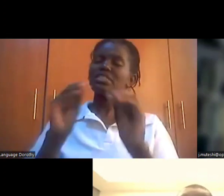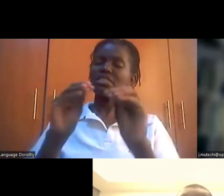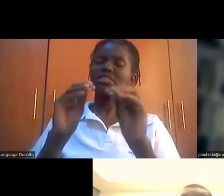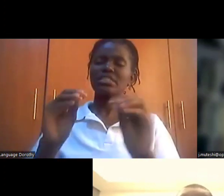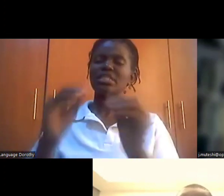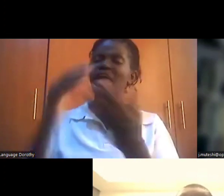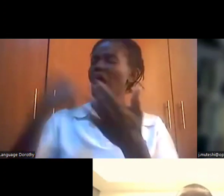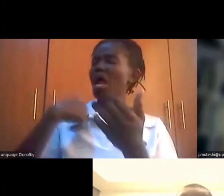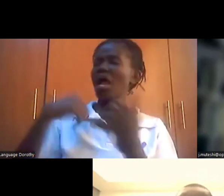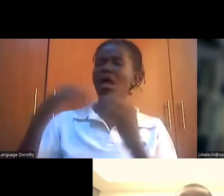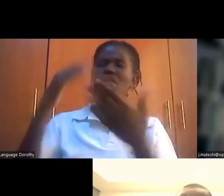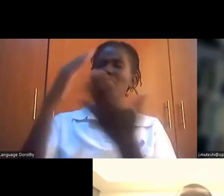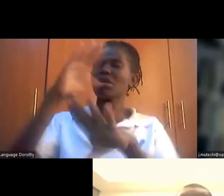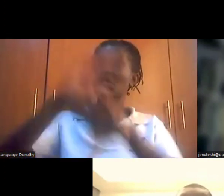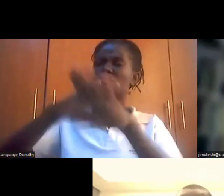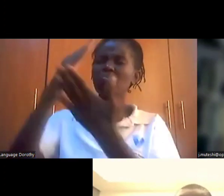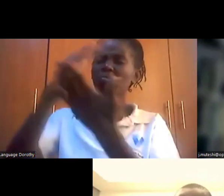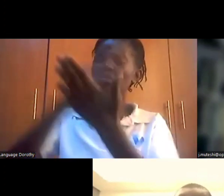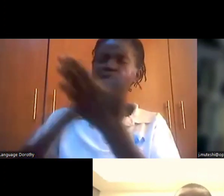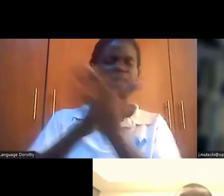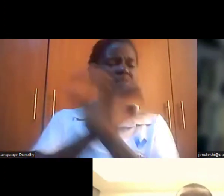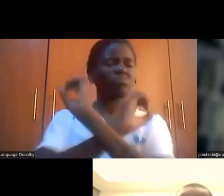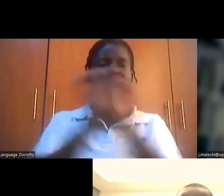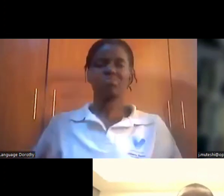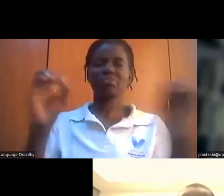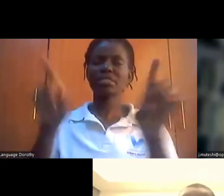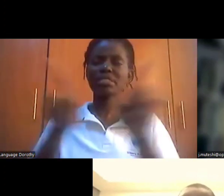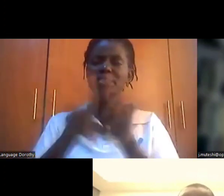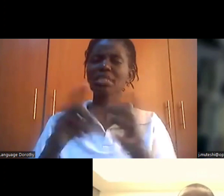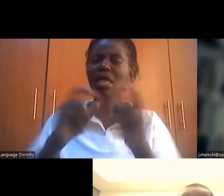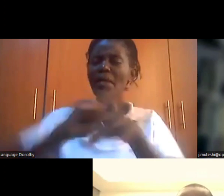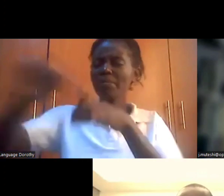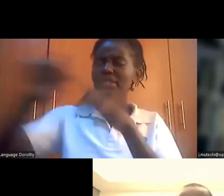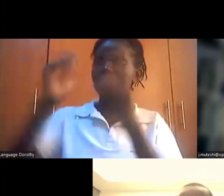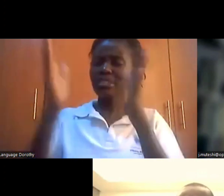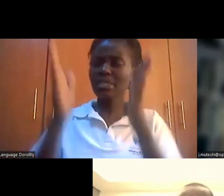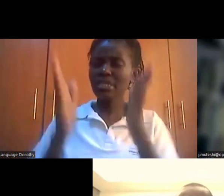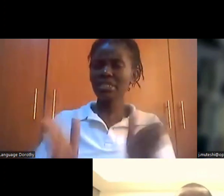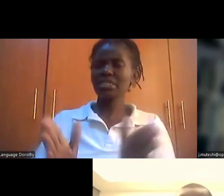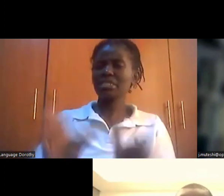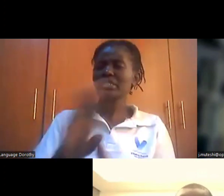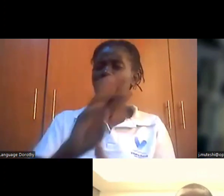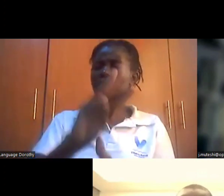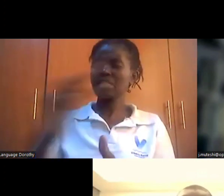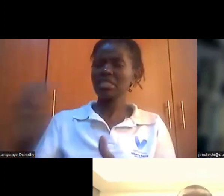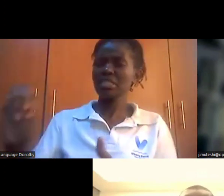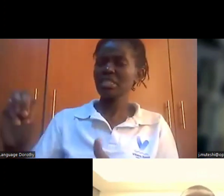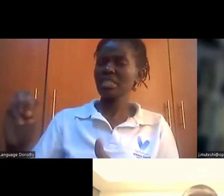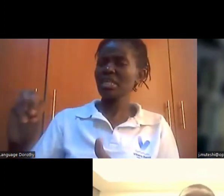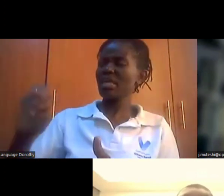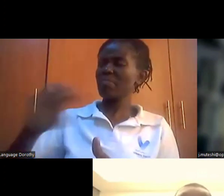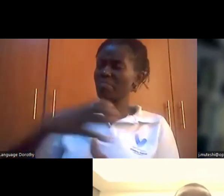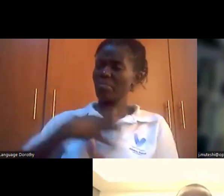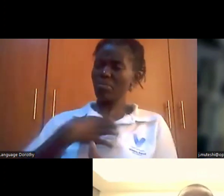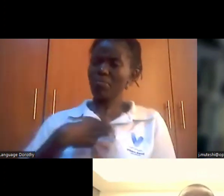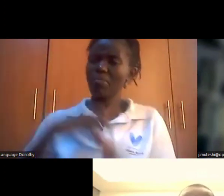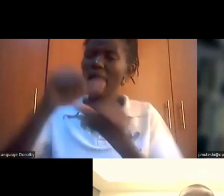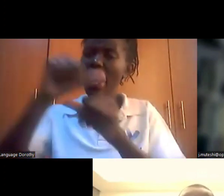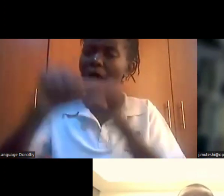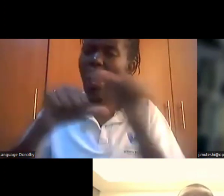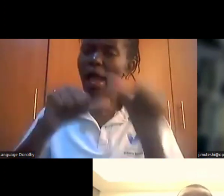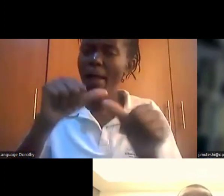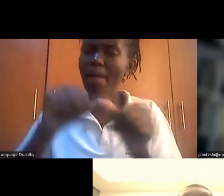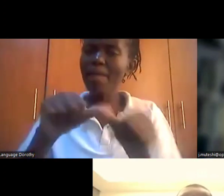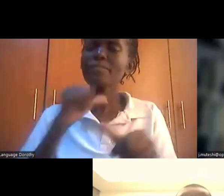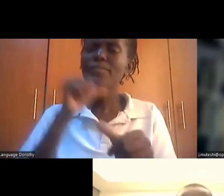three, even the trainers themselves actually said they have never gone through a formal training. So they were applying